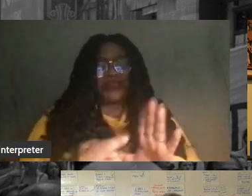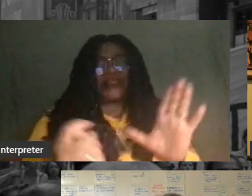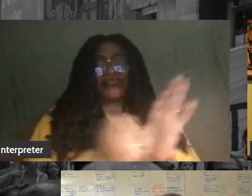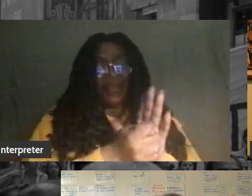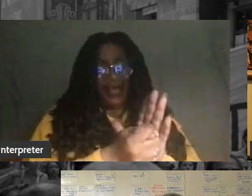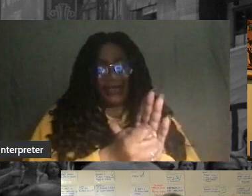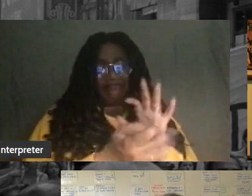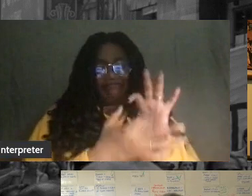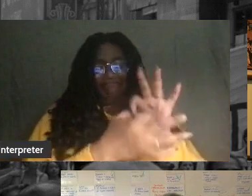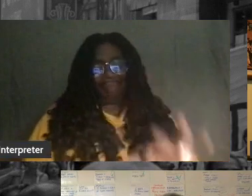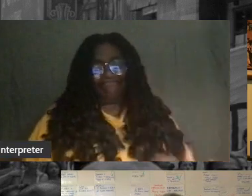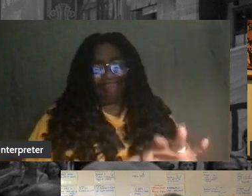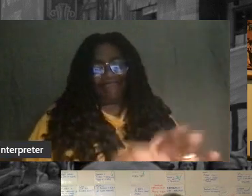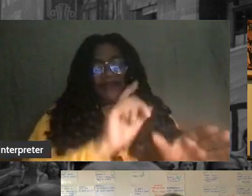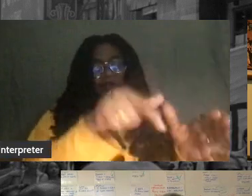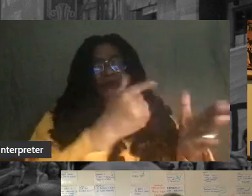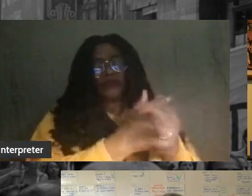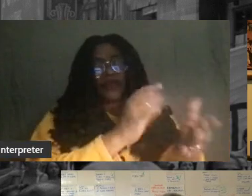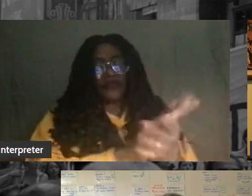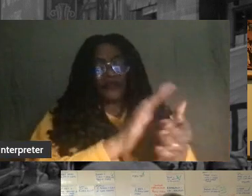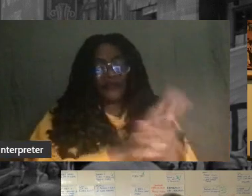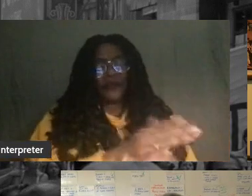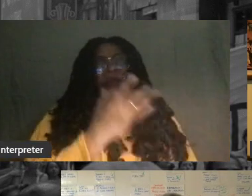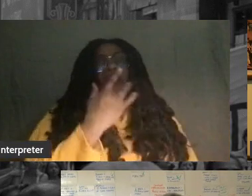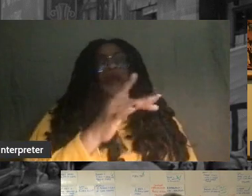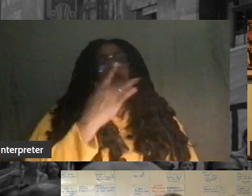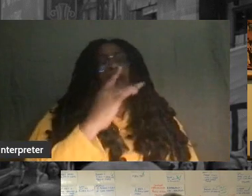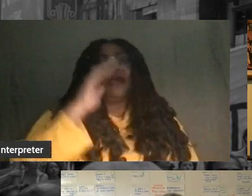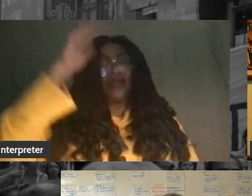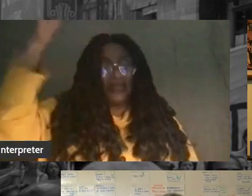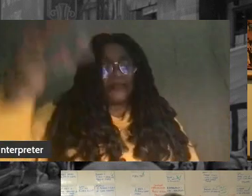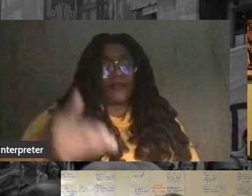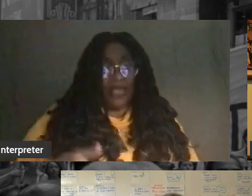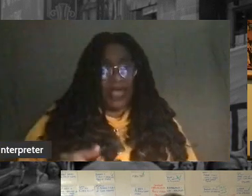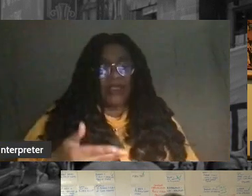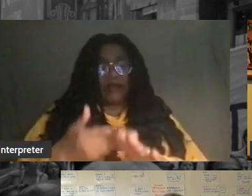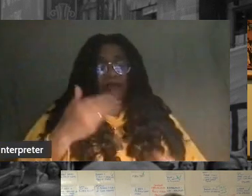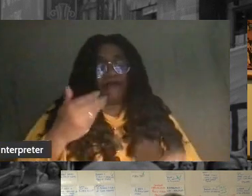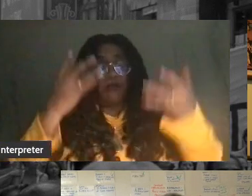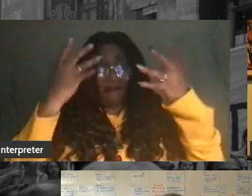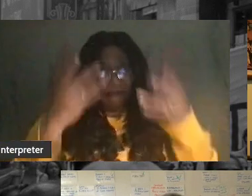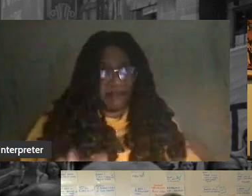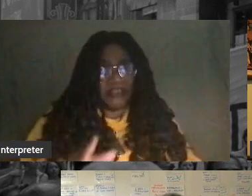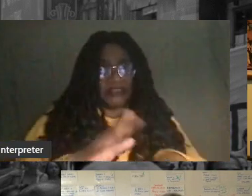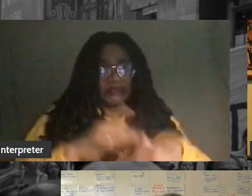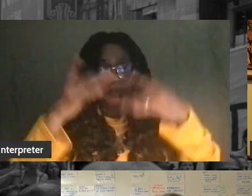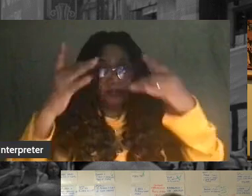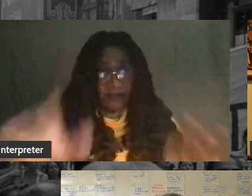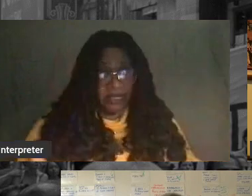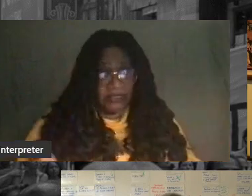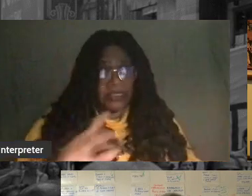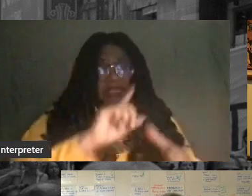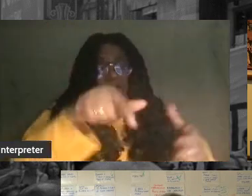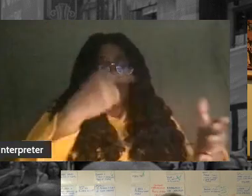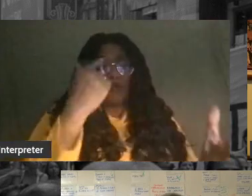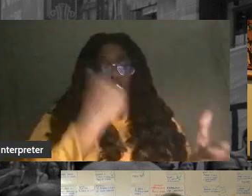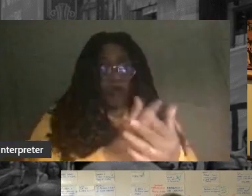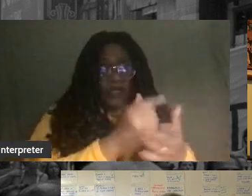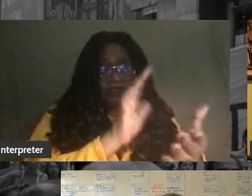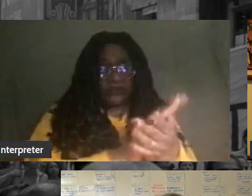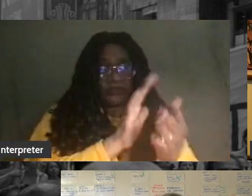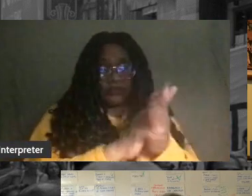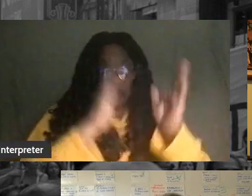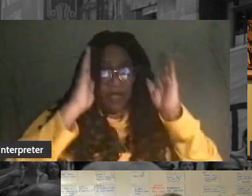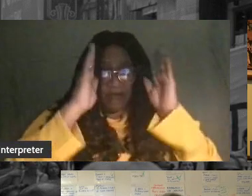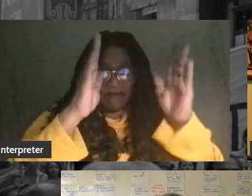and was lucky enough to be hired actually before finishing graduate school. And I never looked back. I was